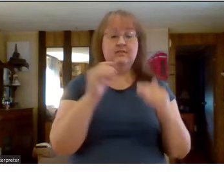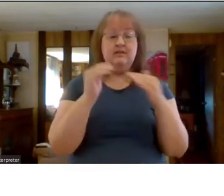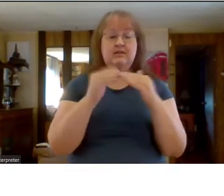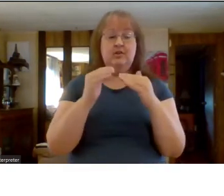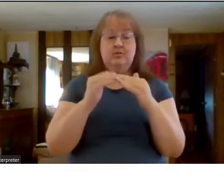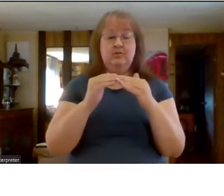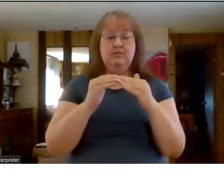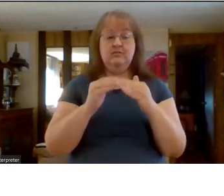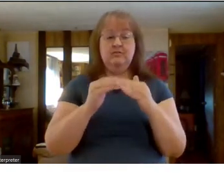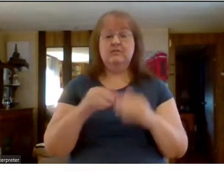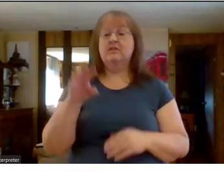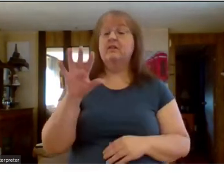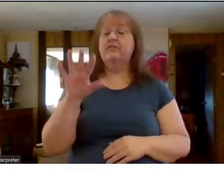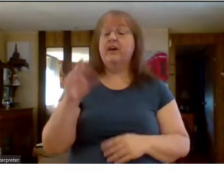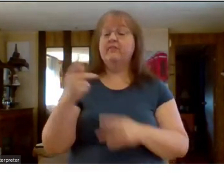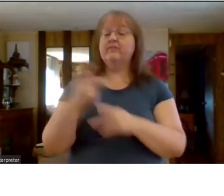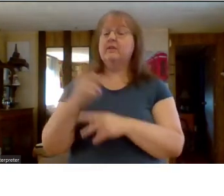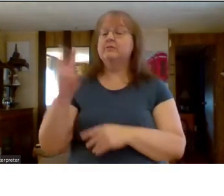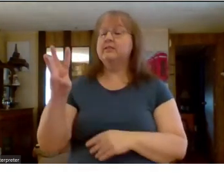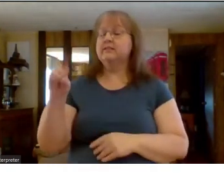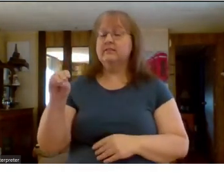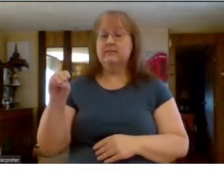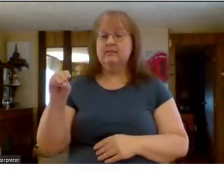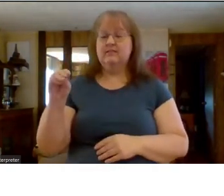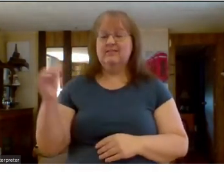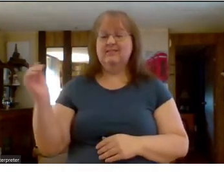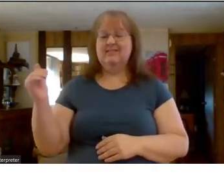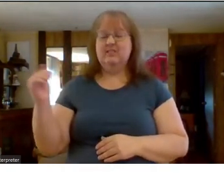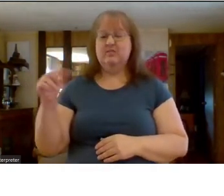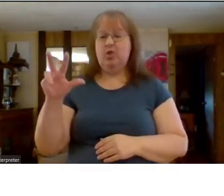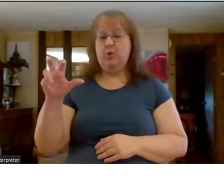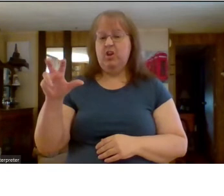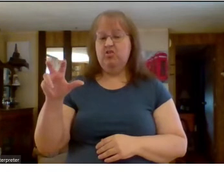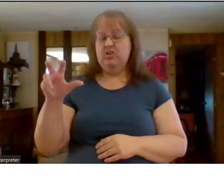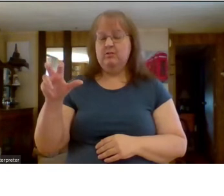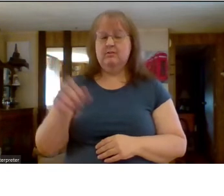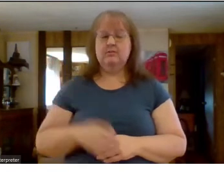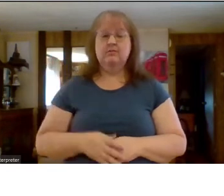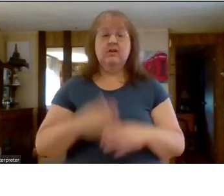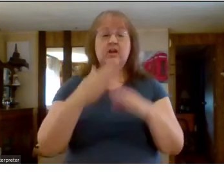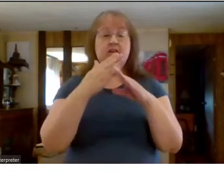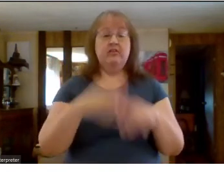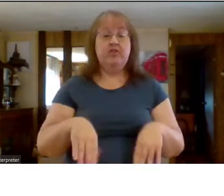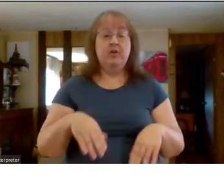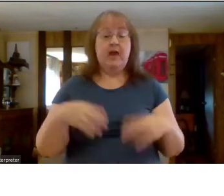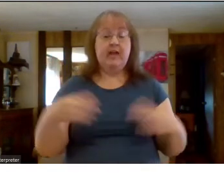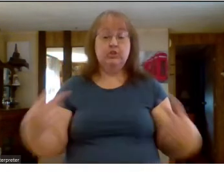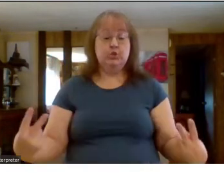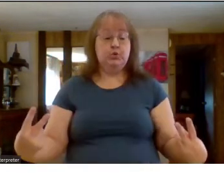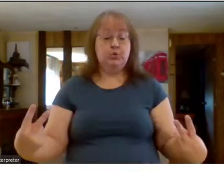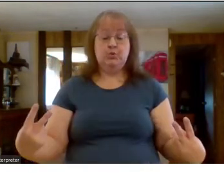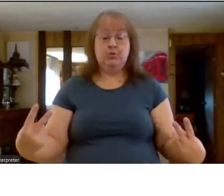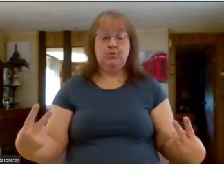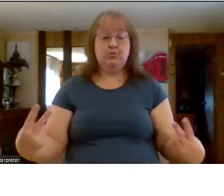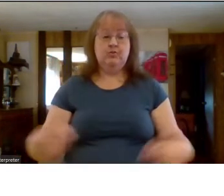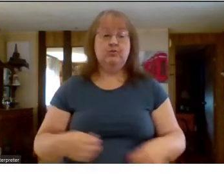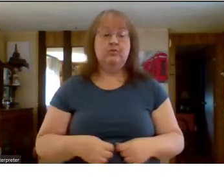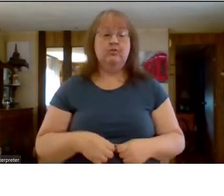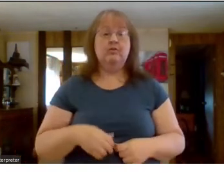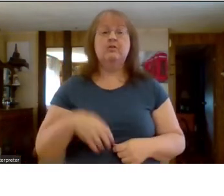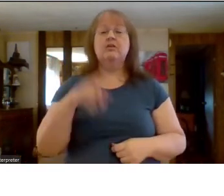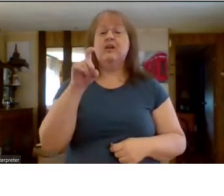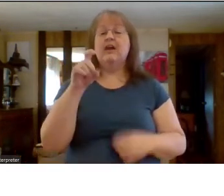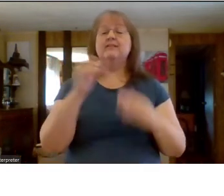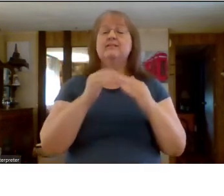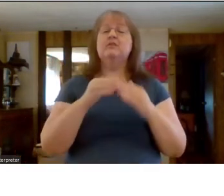Okay, 2X equals 60 times 5, which is 300,